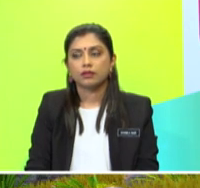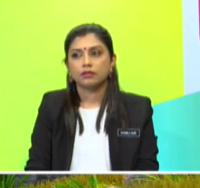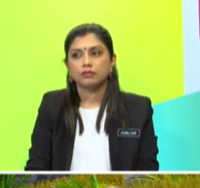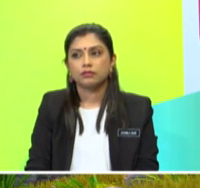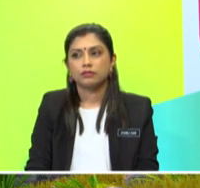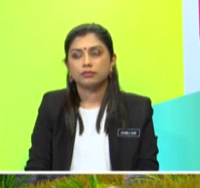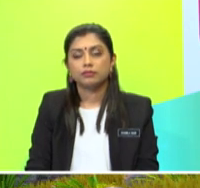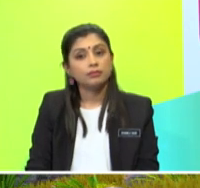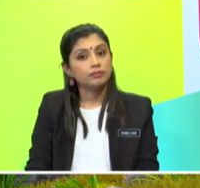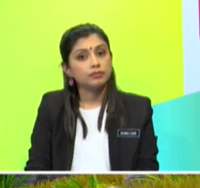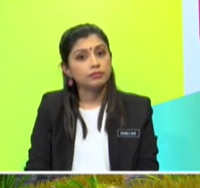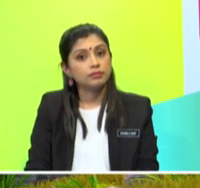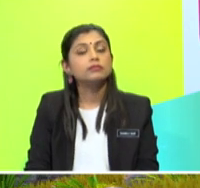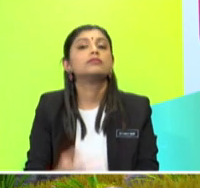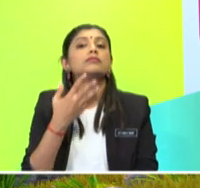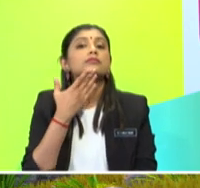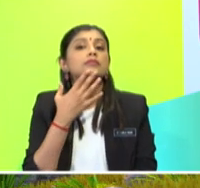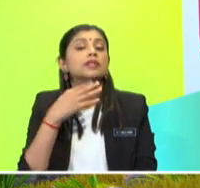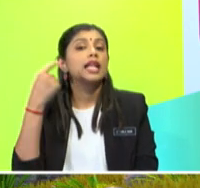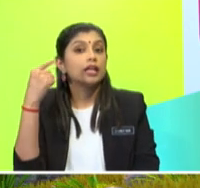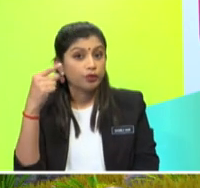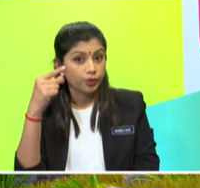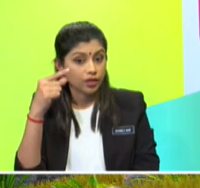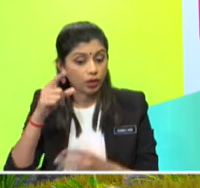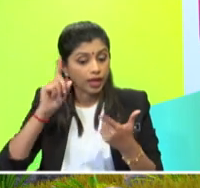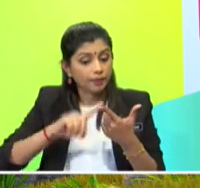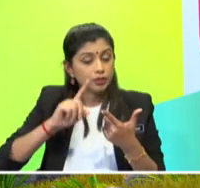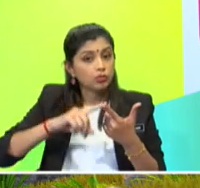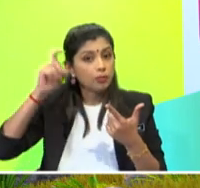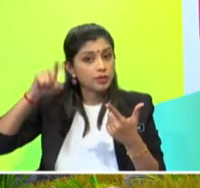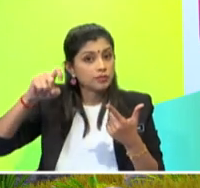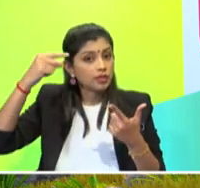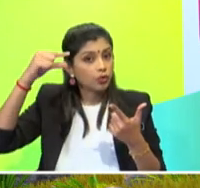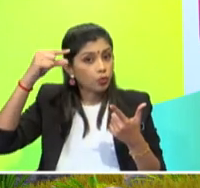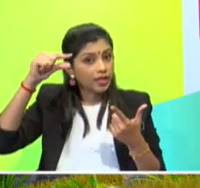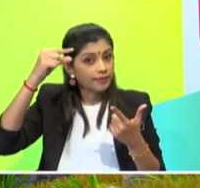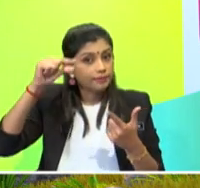I will start with my color. Mm-hmm. My color is green. Right.